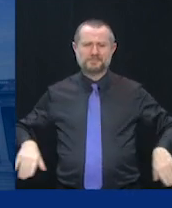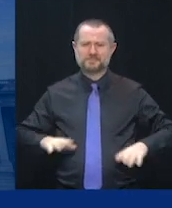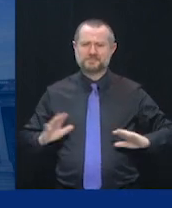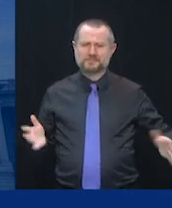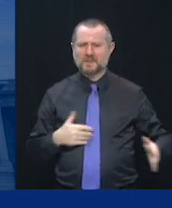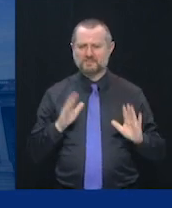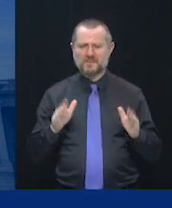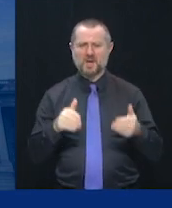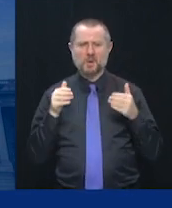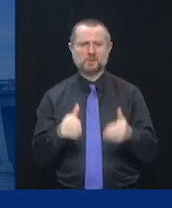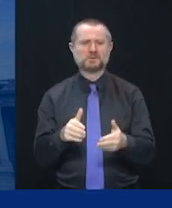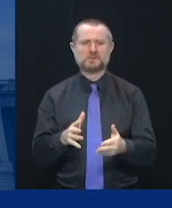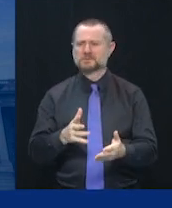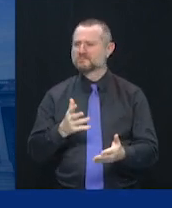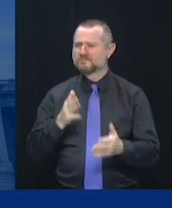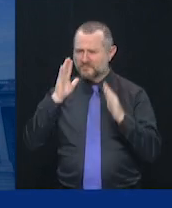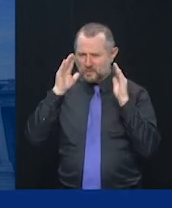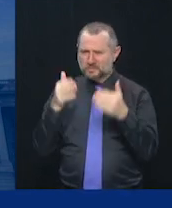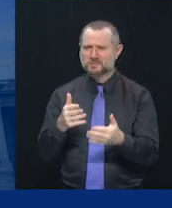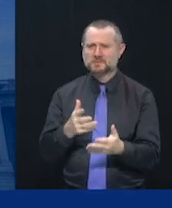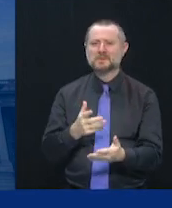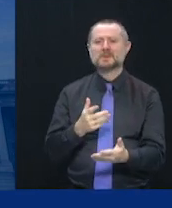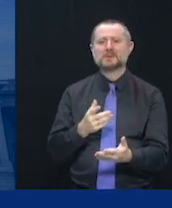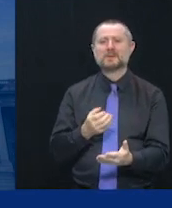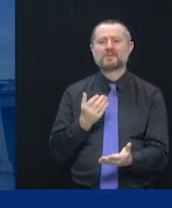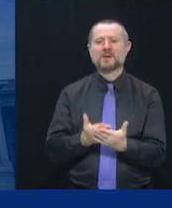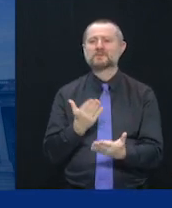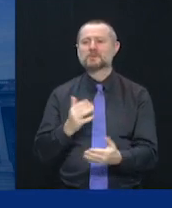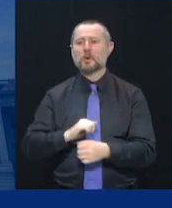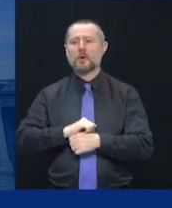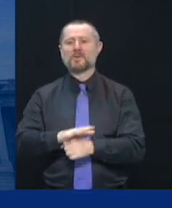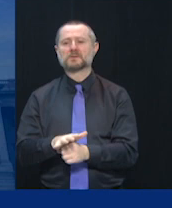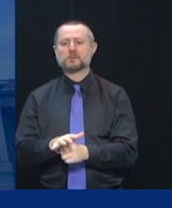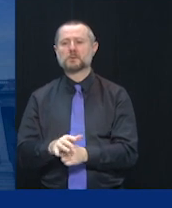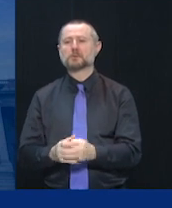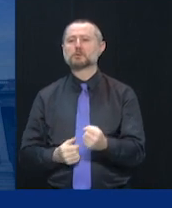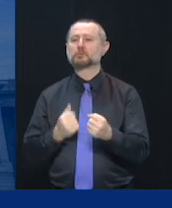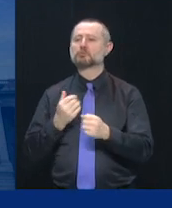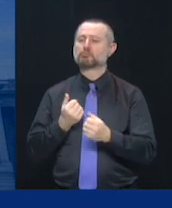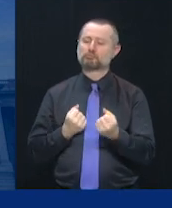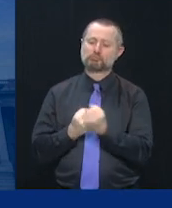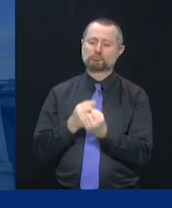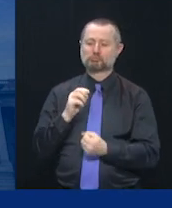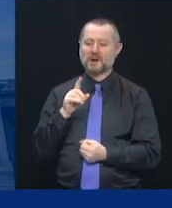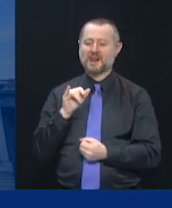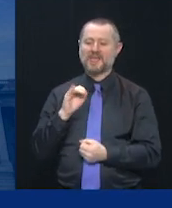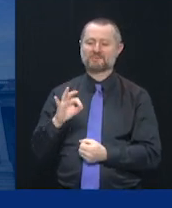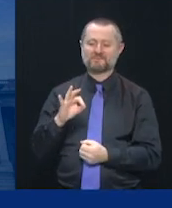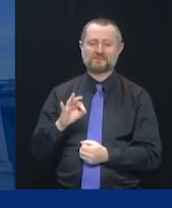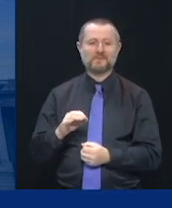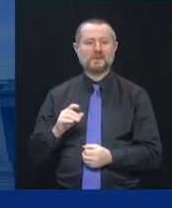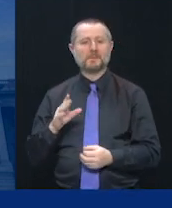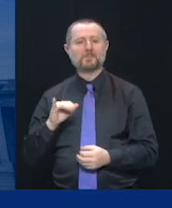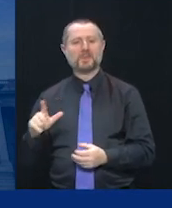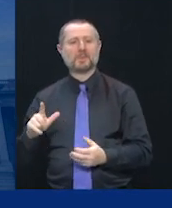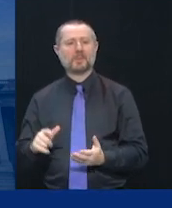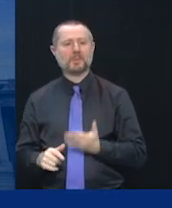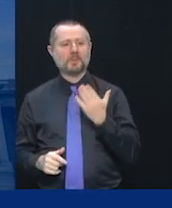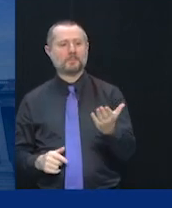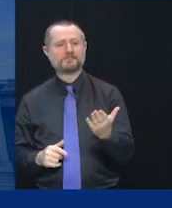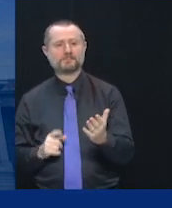COVID relief bill. COVID relief. Provide the relief that